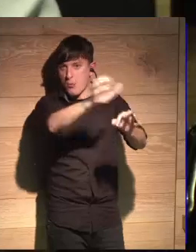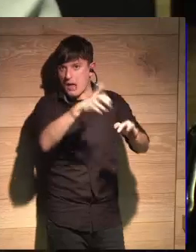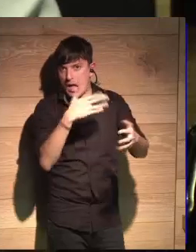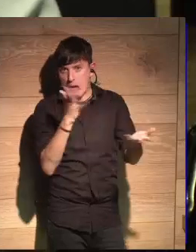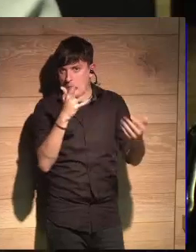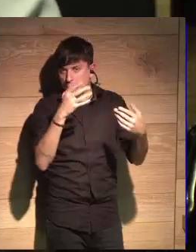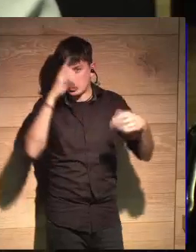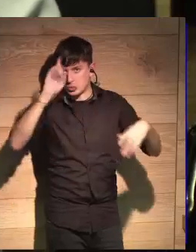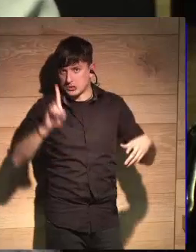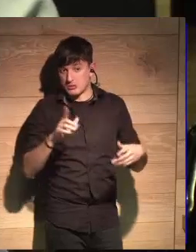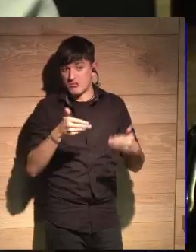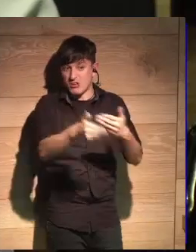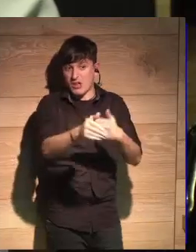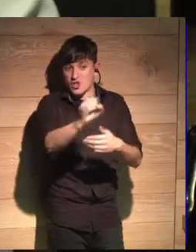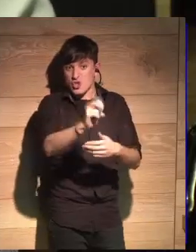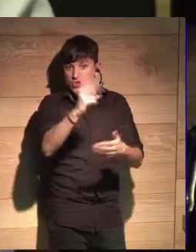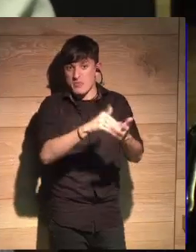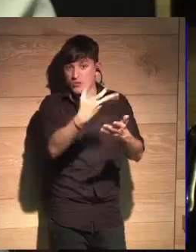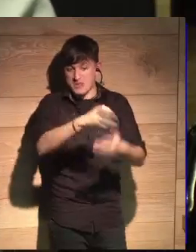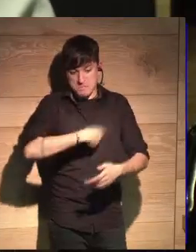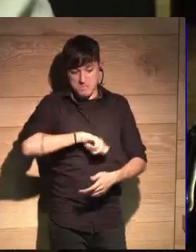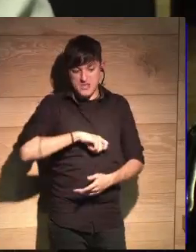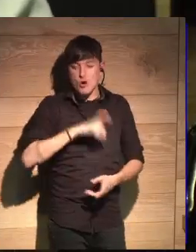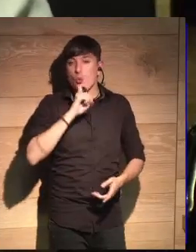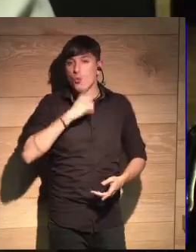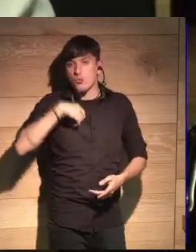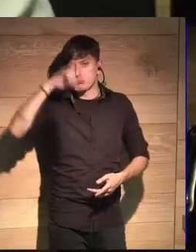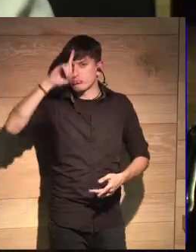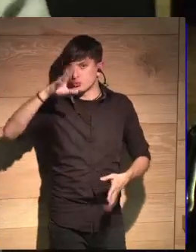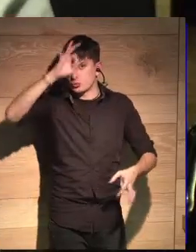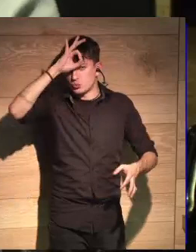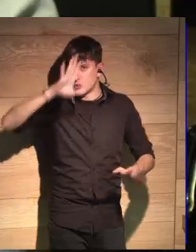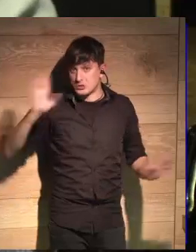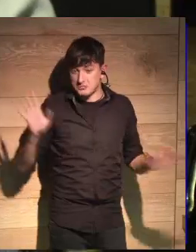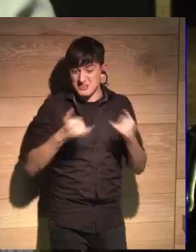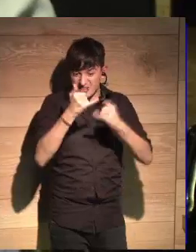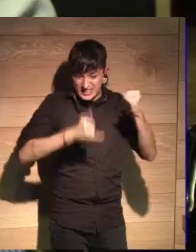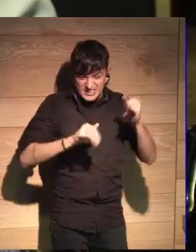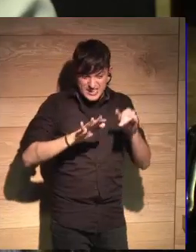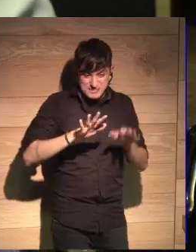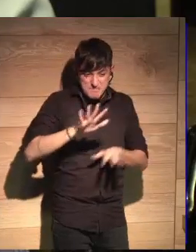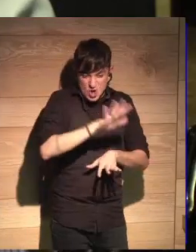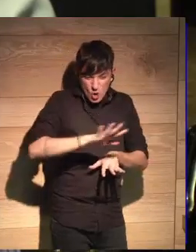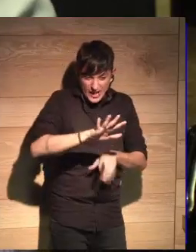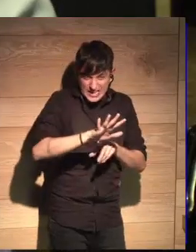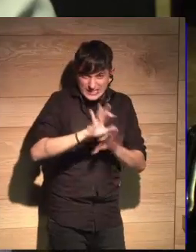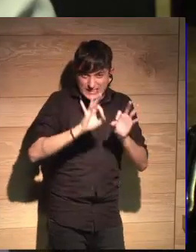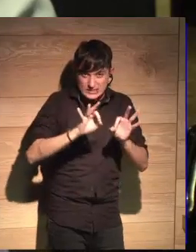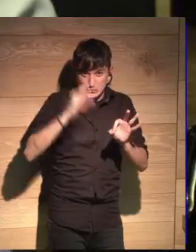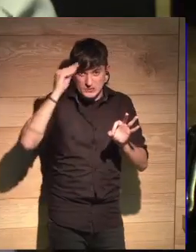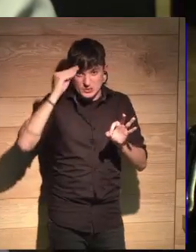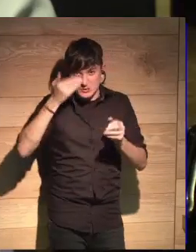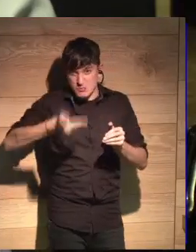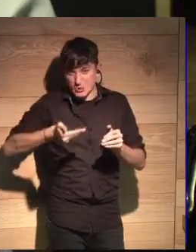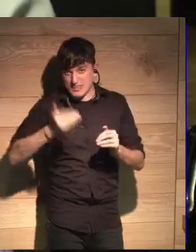of the European Union or whatever, and perhaps by 2050 I don't know how things are going to look like.